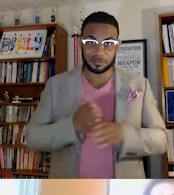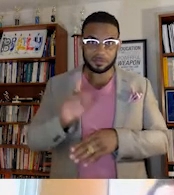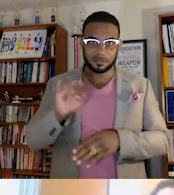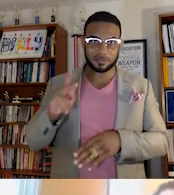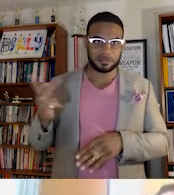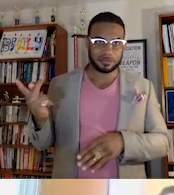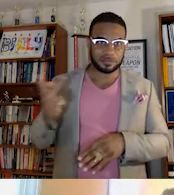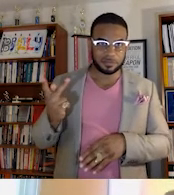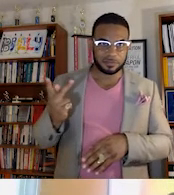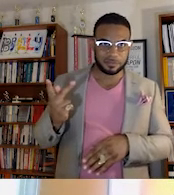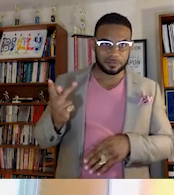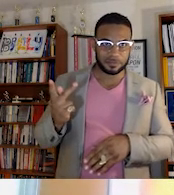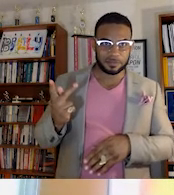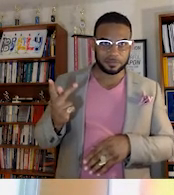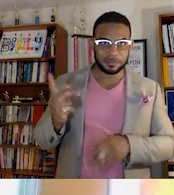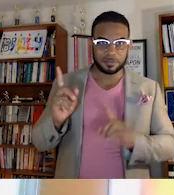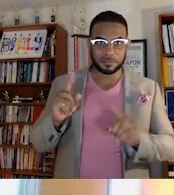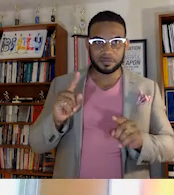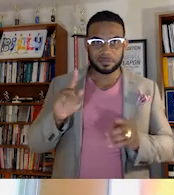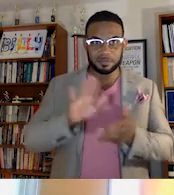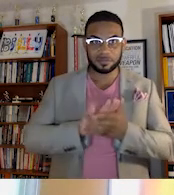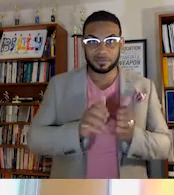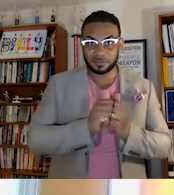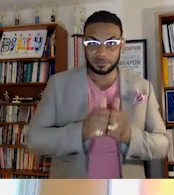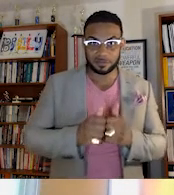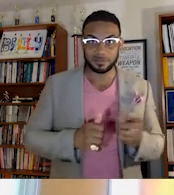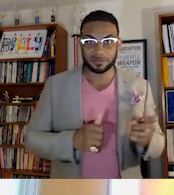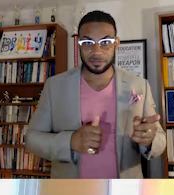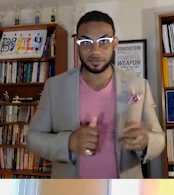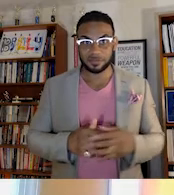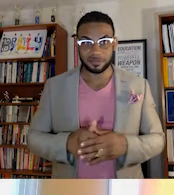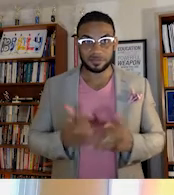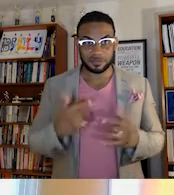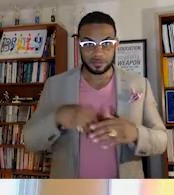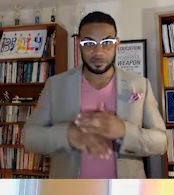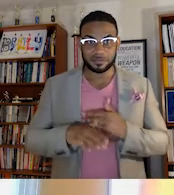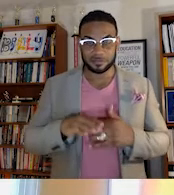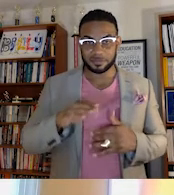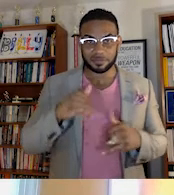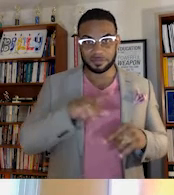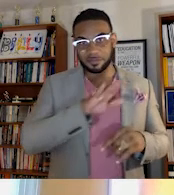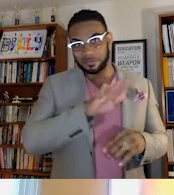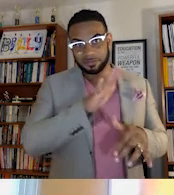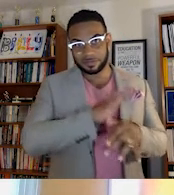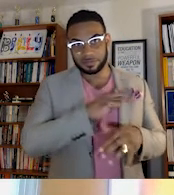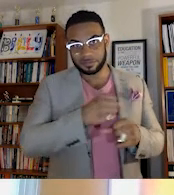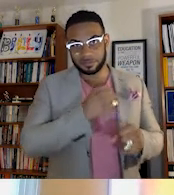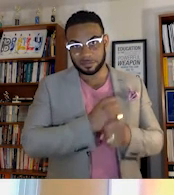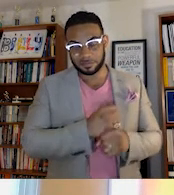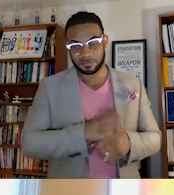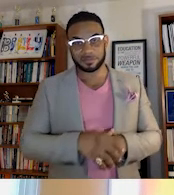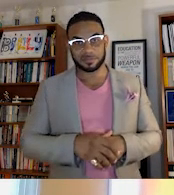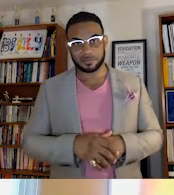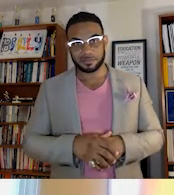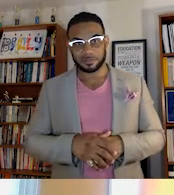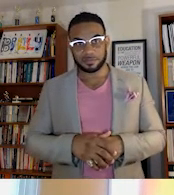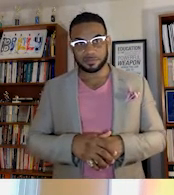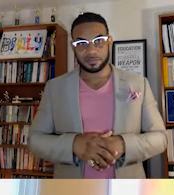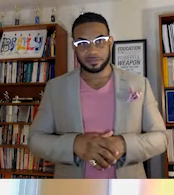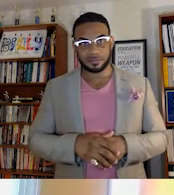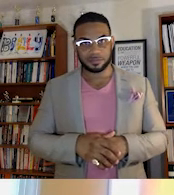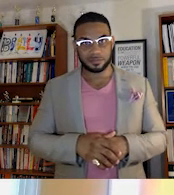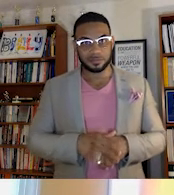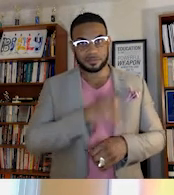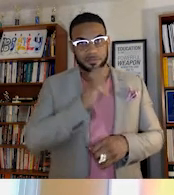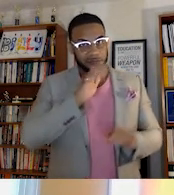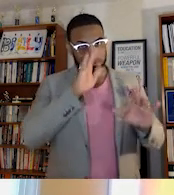and I went to school together. I came in during his senior year, and